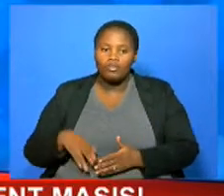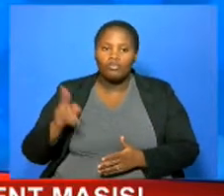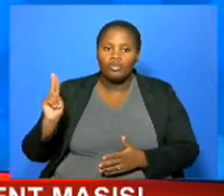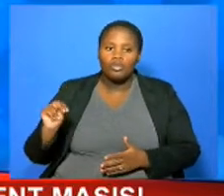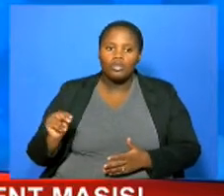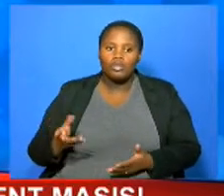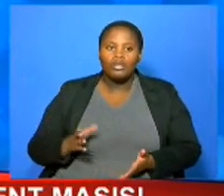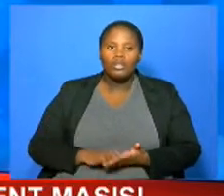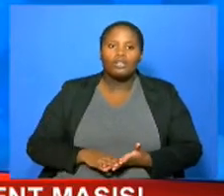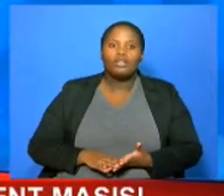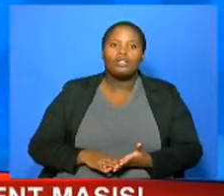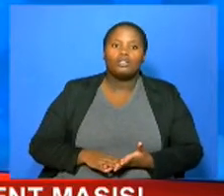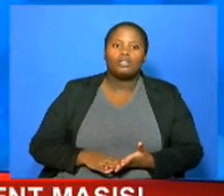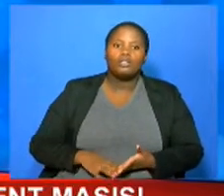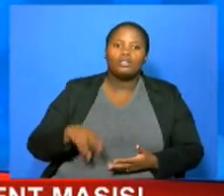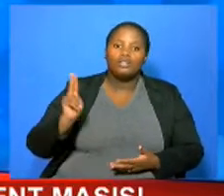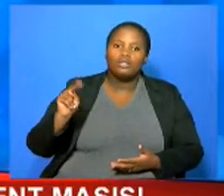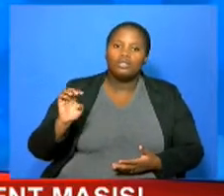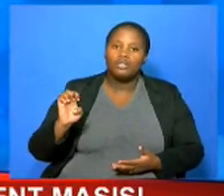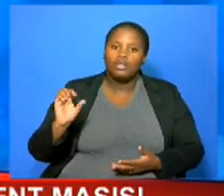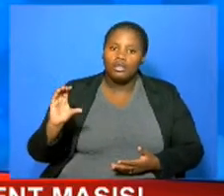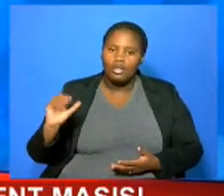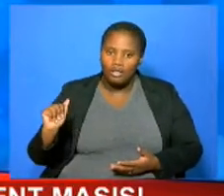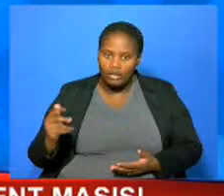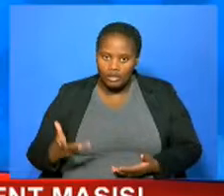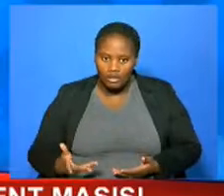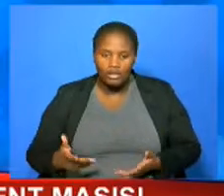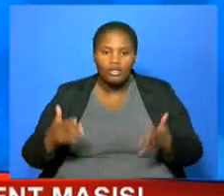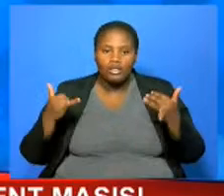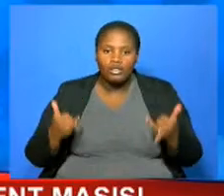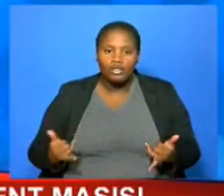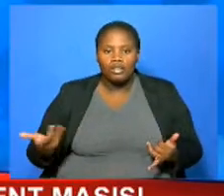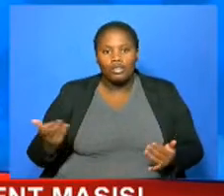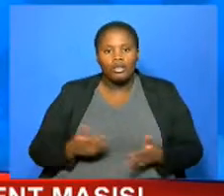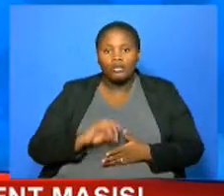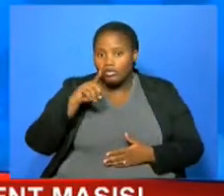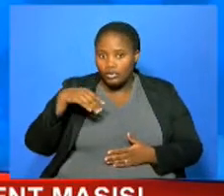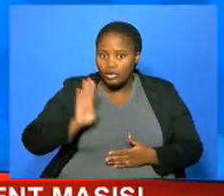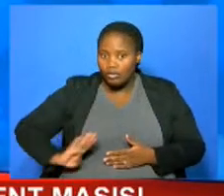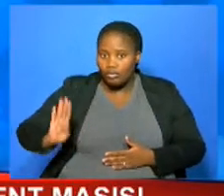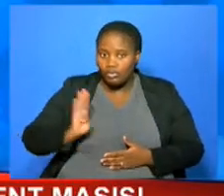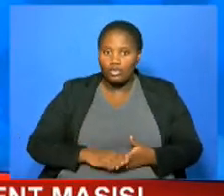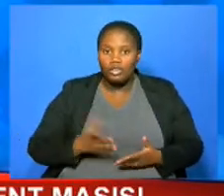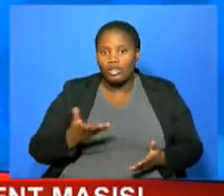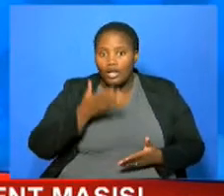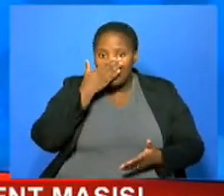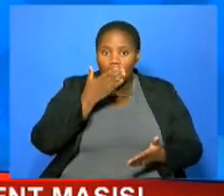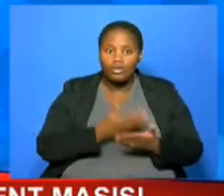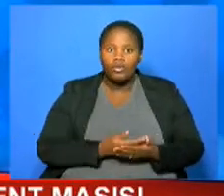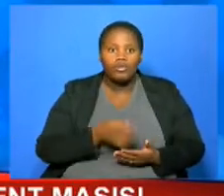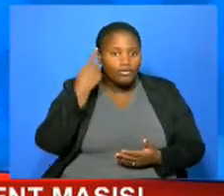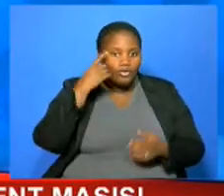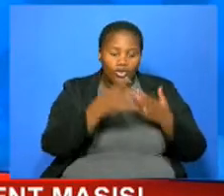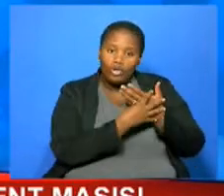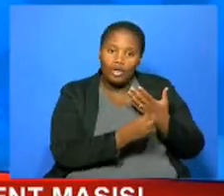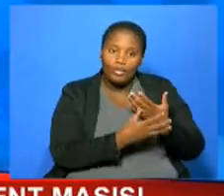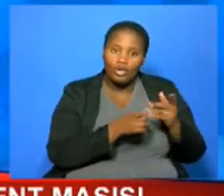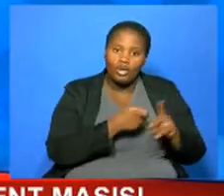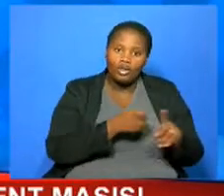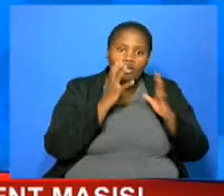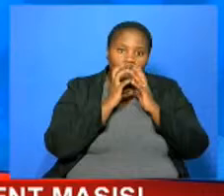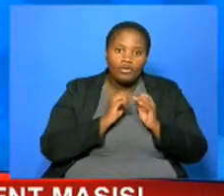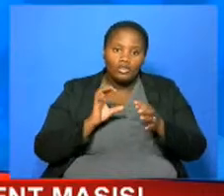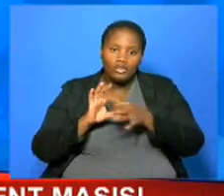Economic Commission for Africa, UNECA, Mr. Cleva Gatete, says Botswana is a role model of value chain development